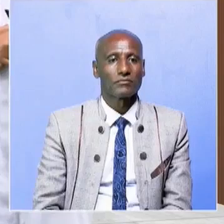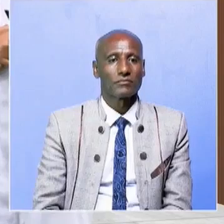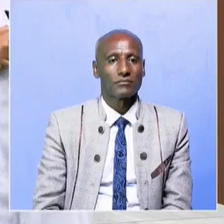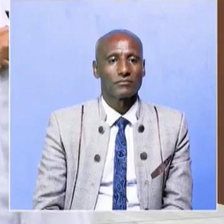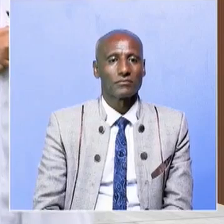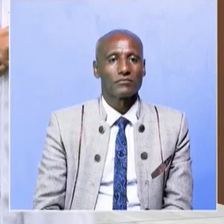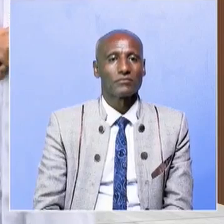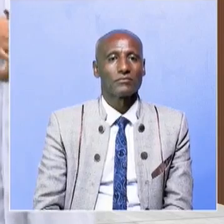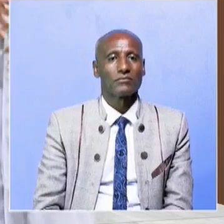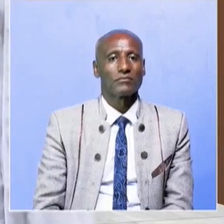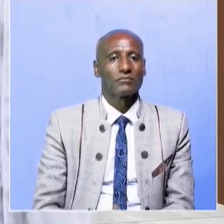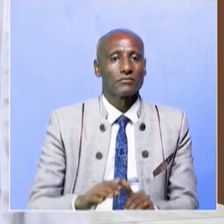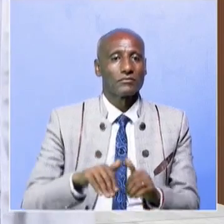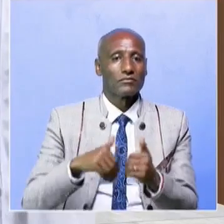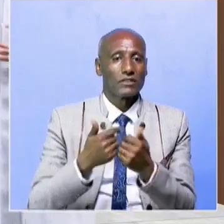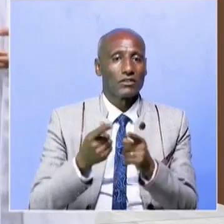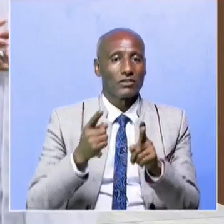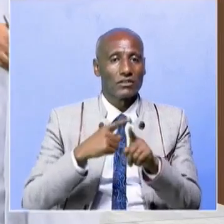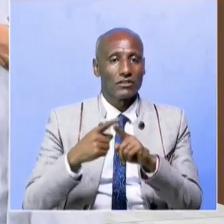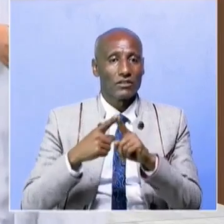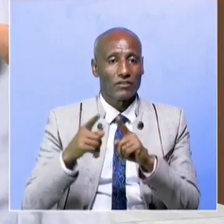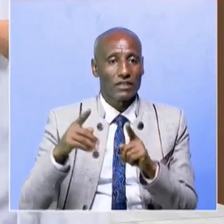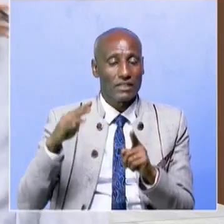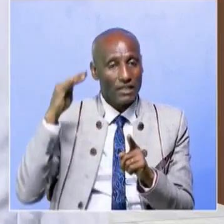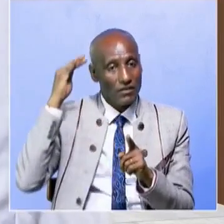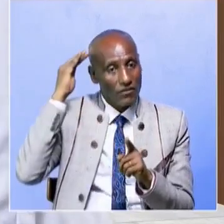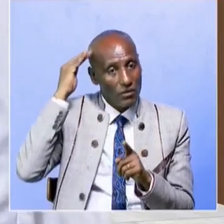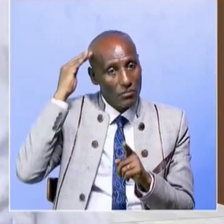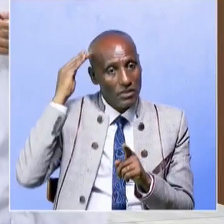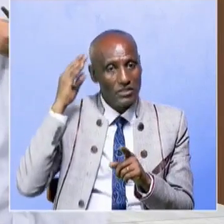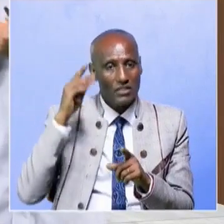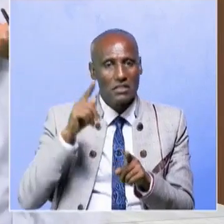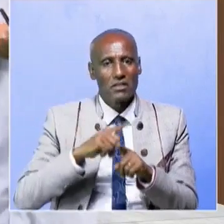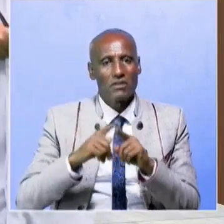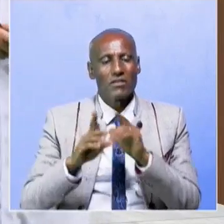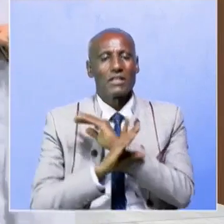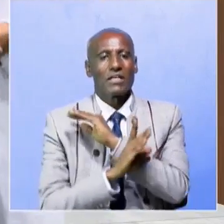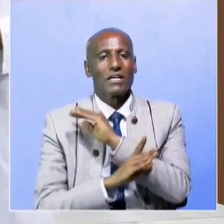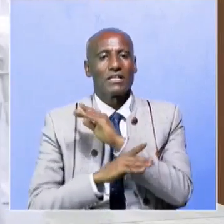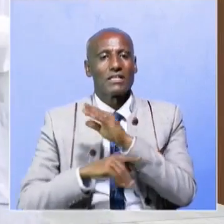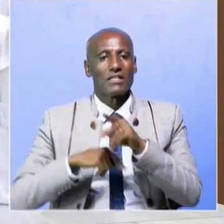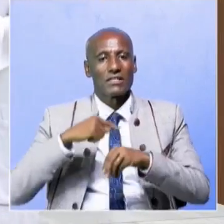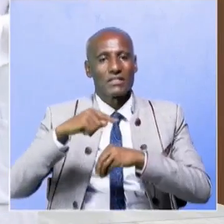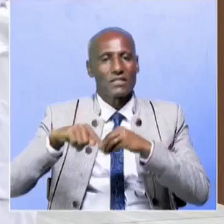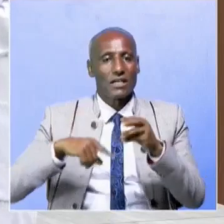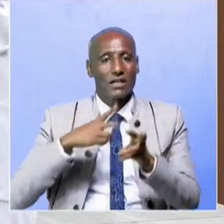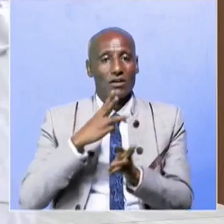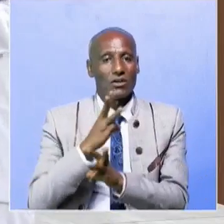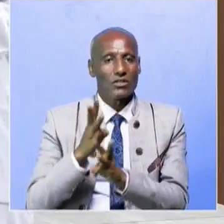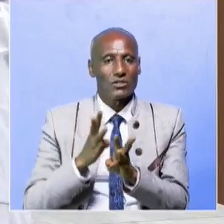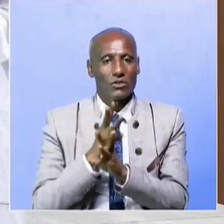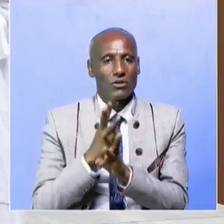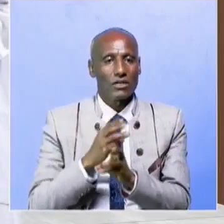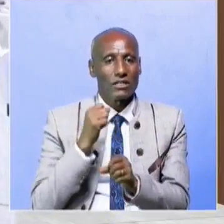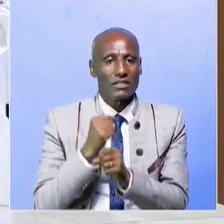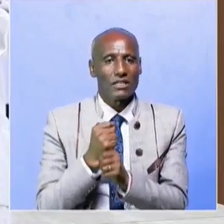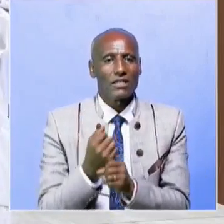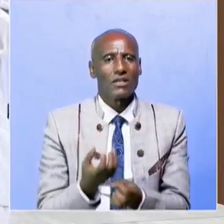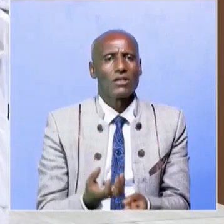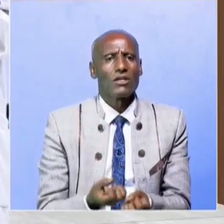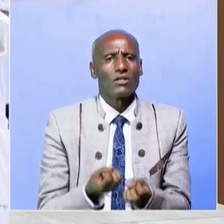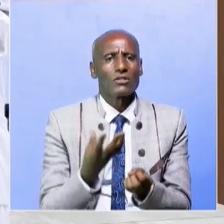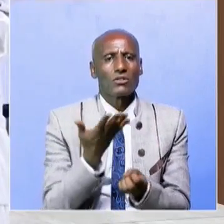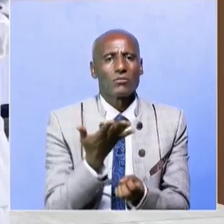I talked about how different governments and different countries around the world have done so much to protect